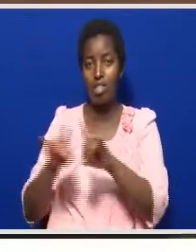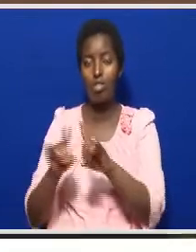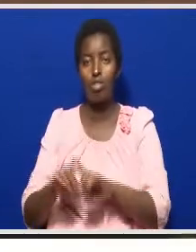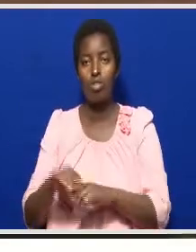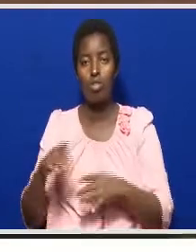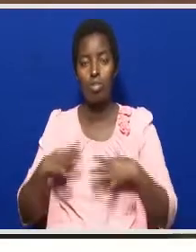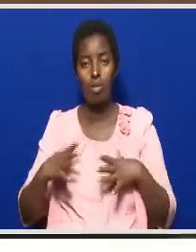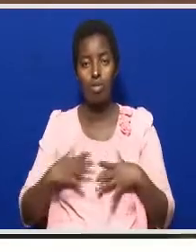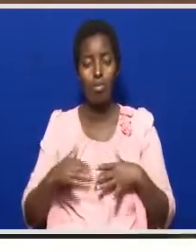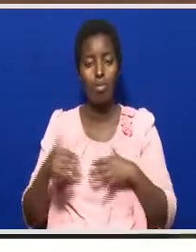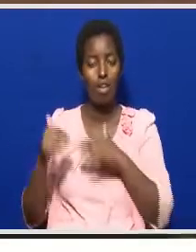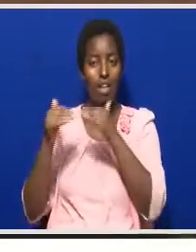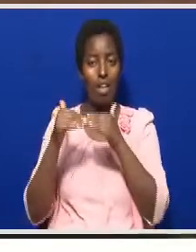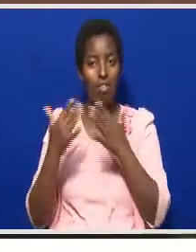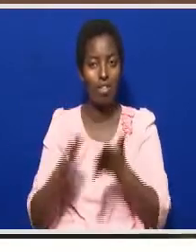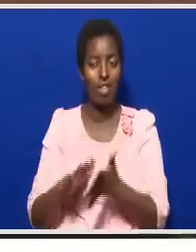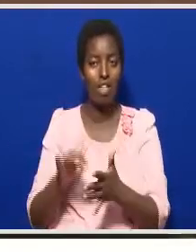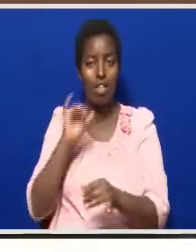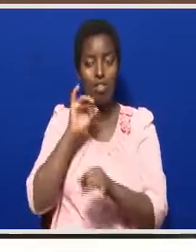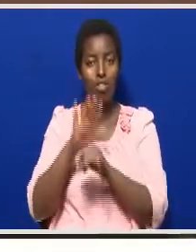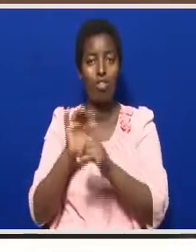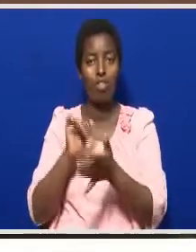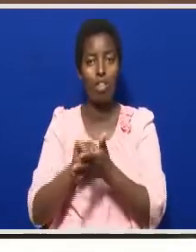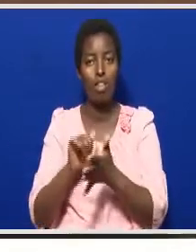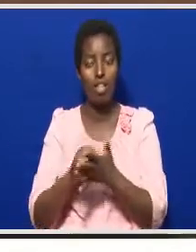investors at those levels. So to ensure that we